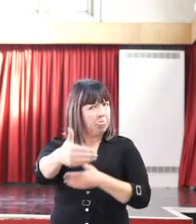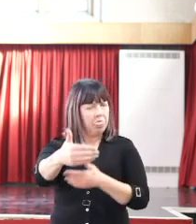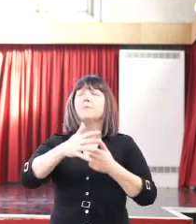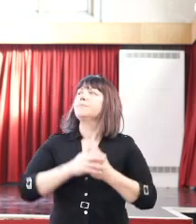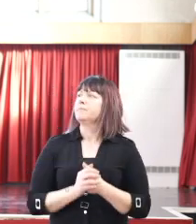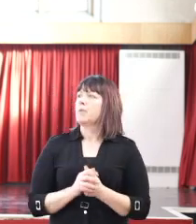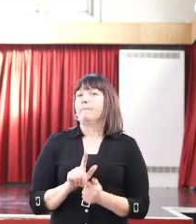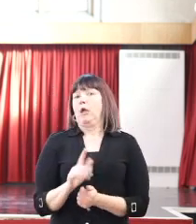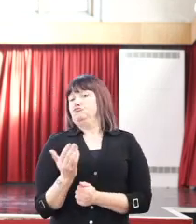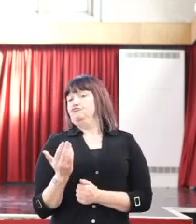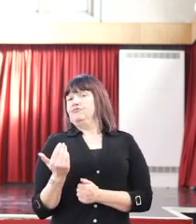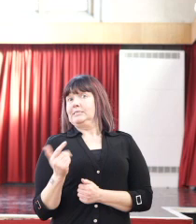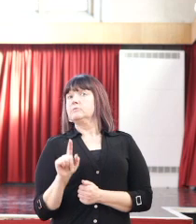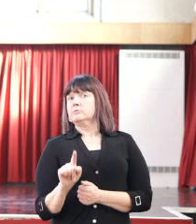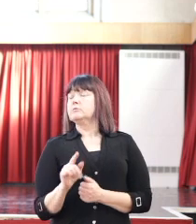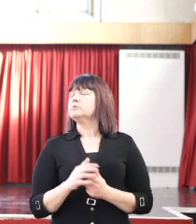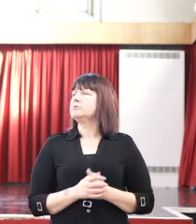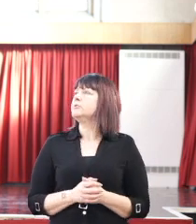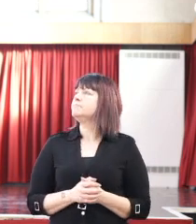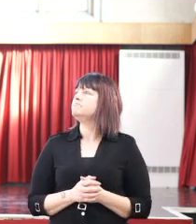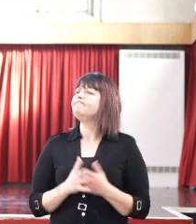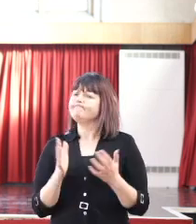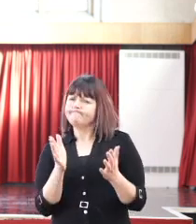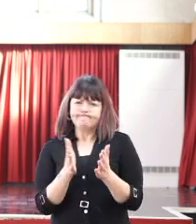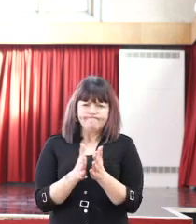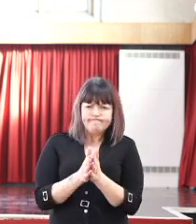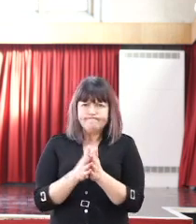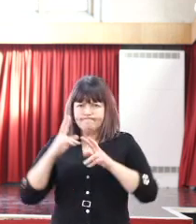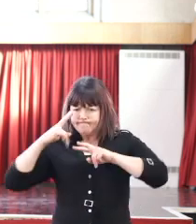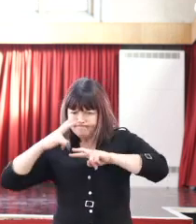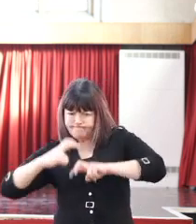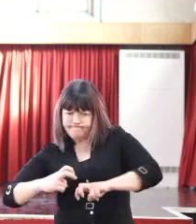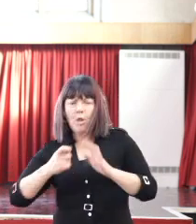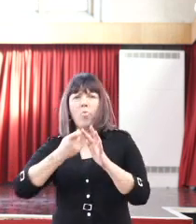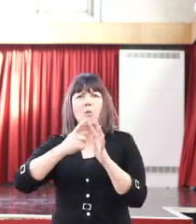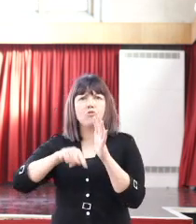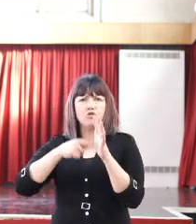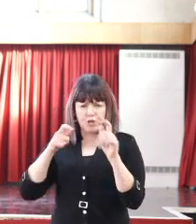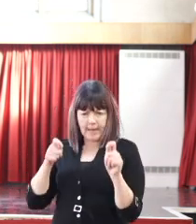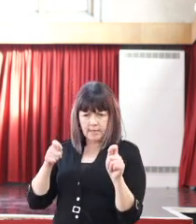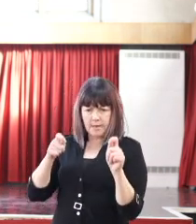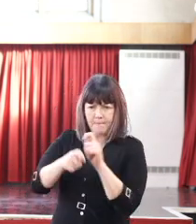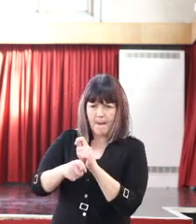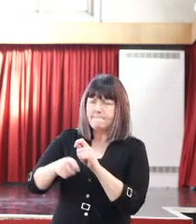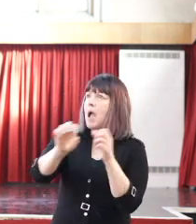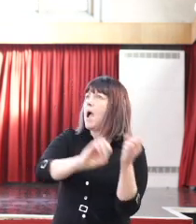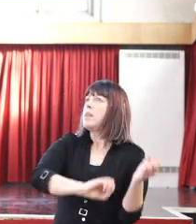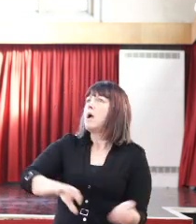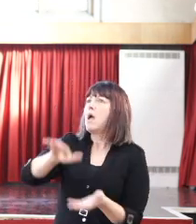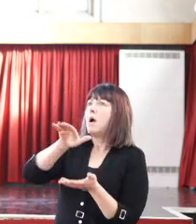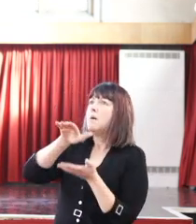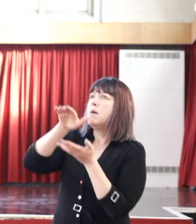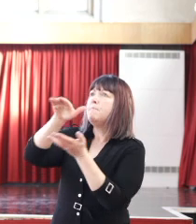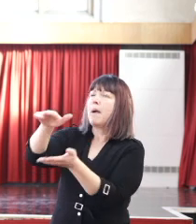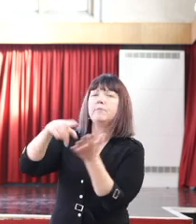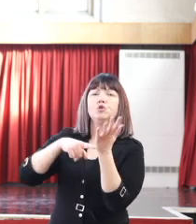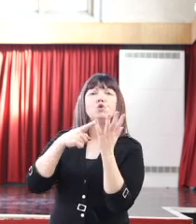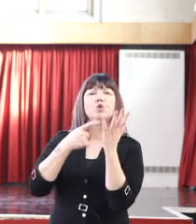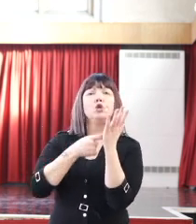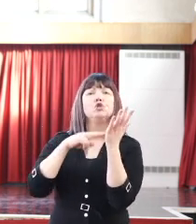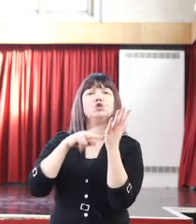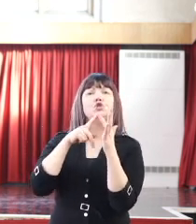I evolved the project and submitted it to Turner Contemporary in Margate, which is on